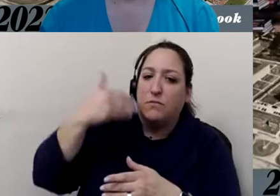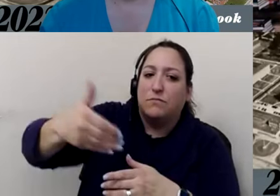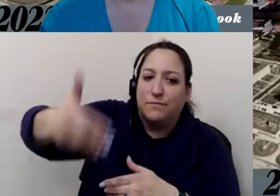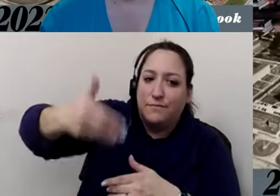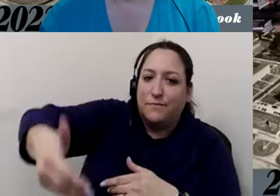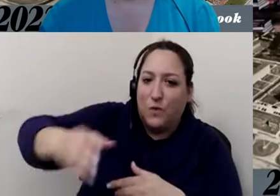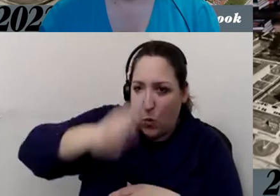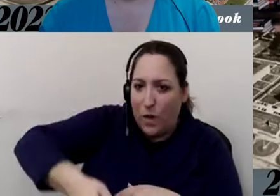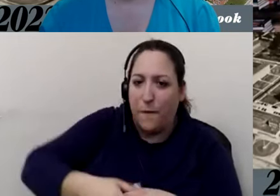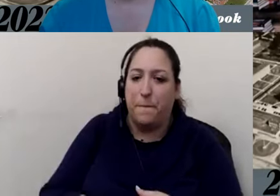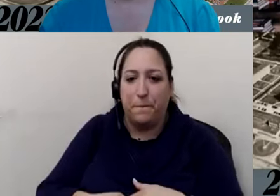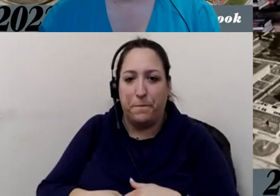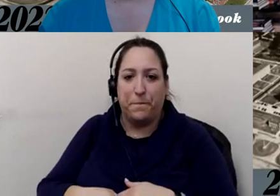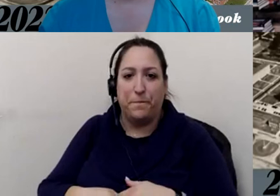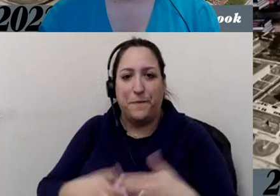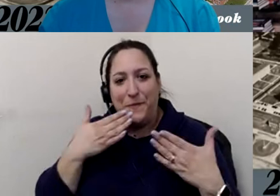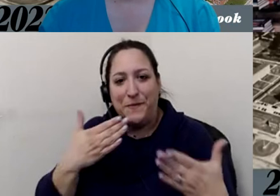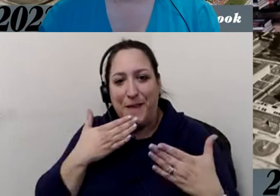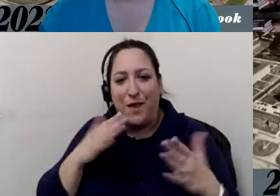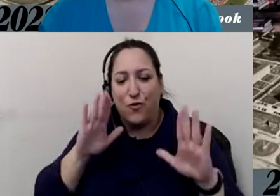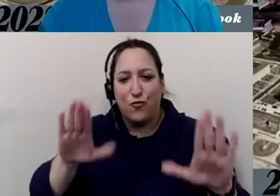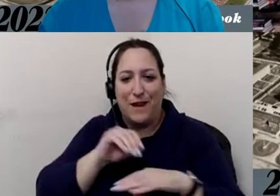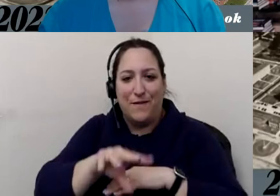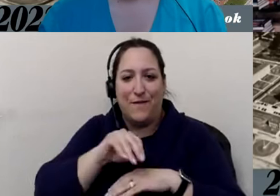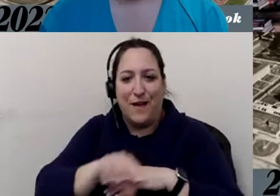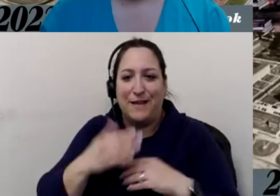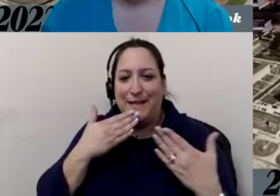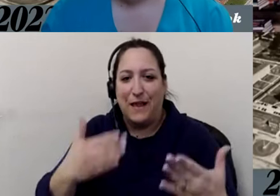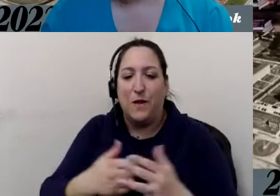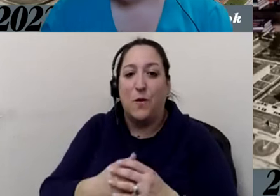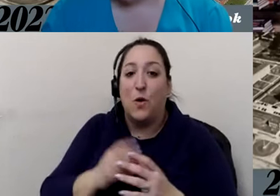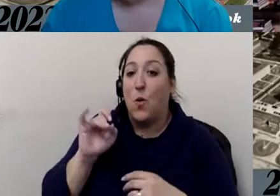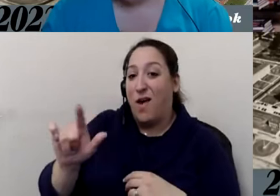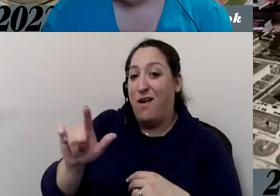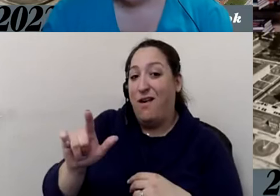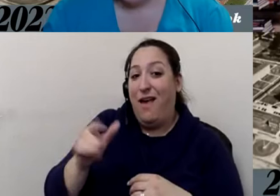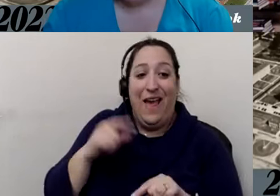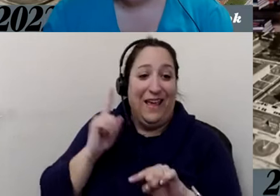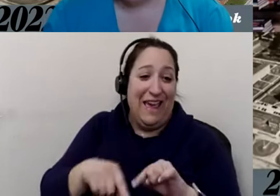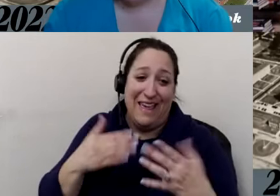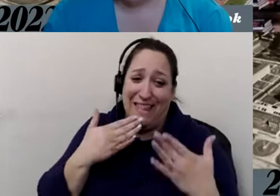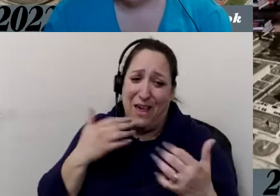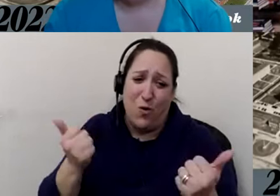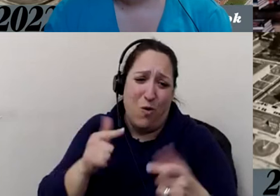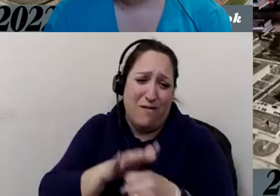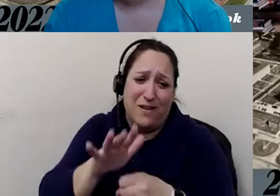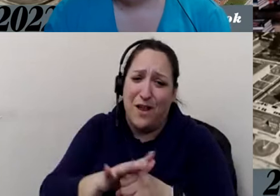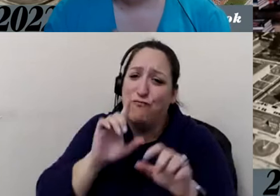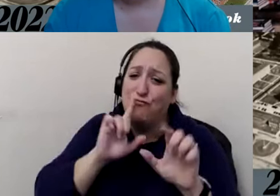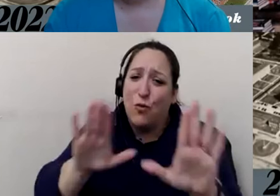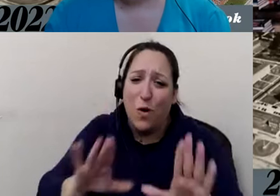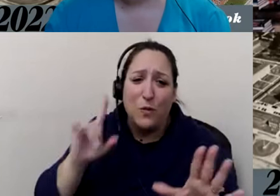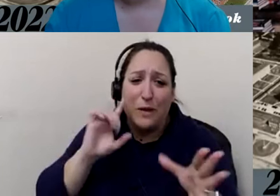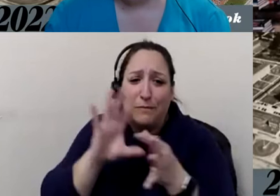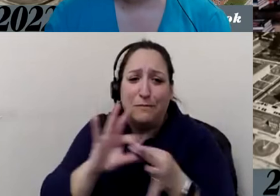as well. Thank you, that's great advice. Well, I can't thank you all enough. It's been really wonderful to hear